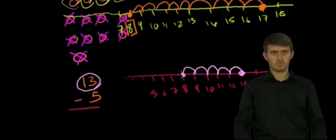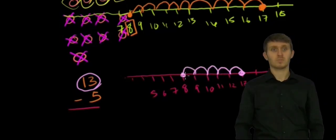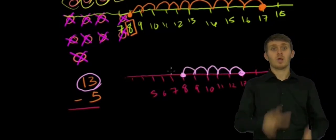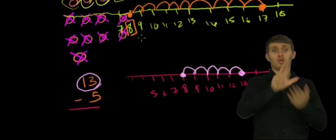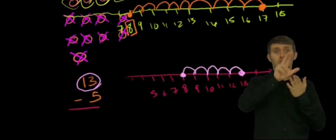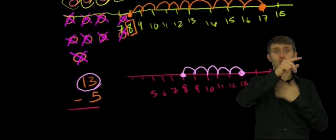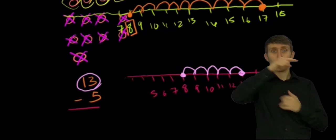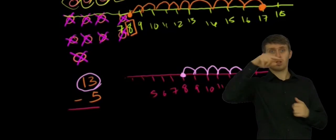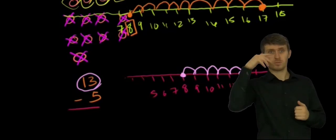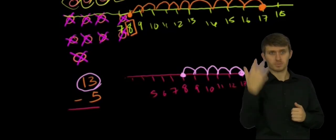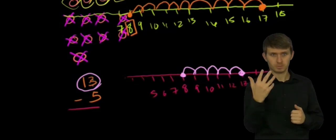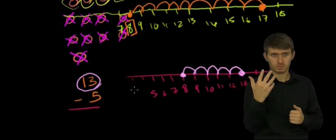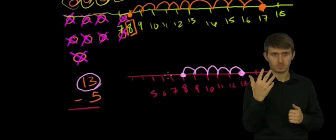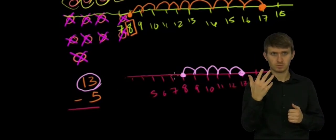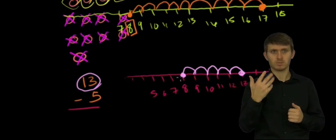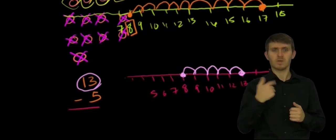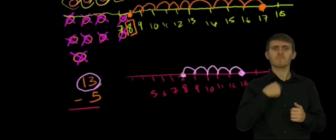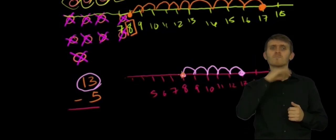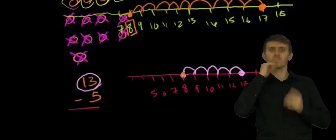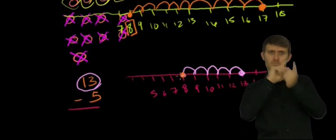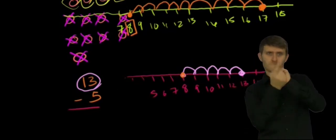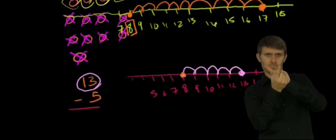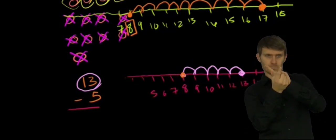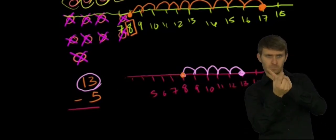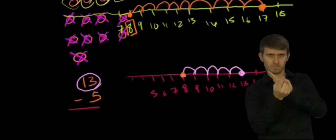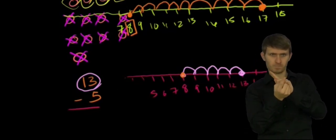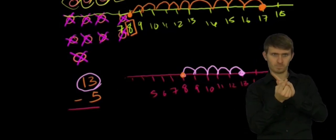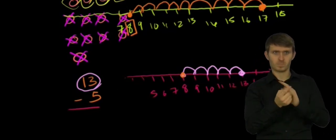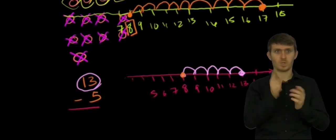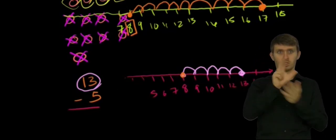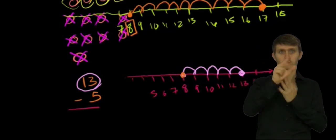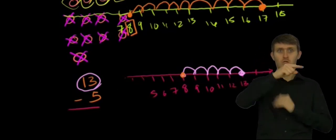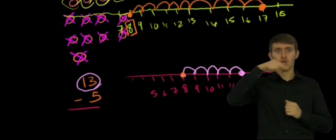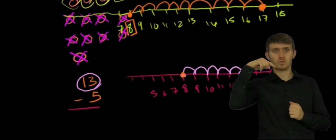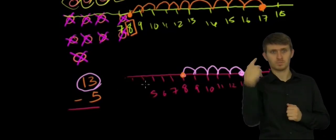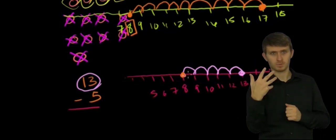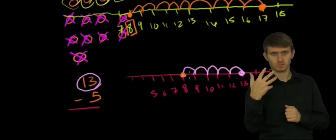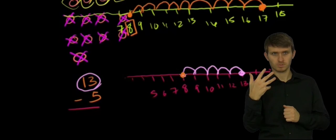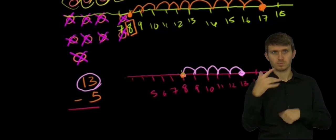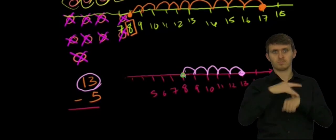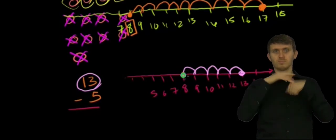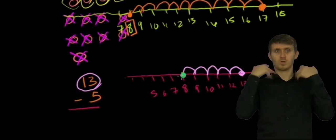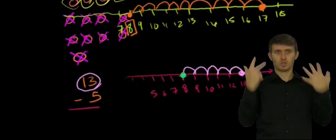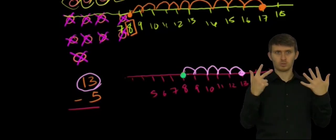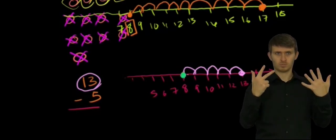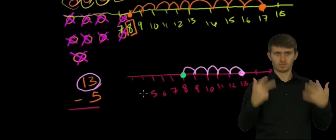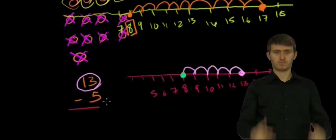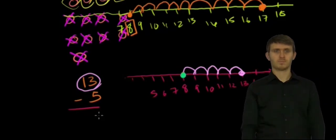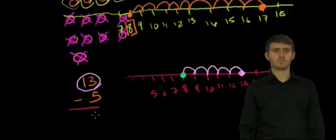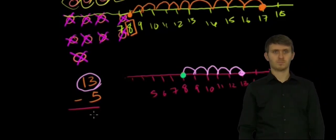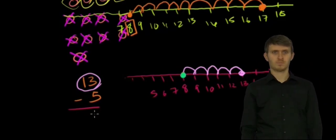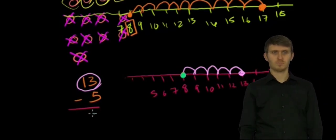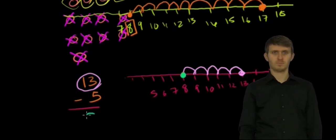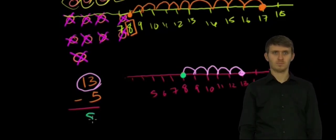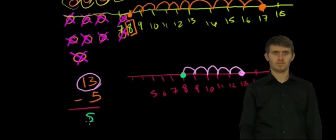And we land at 8. So 13 minus 5, let me do this in a new color. 13 minus